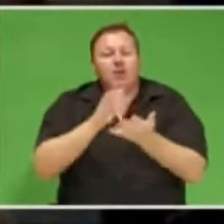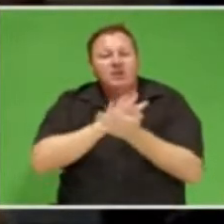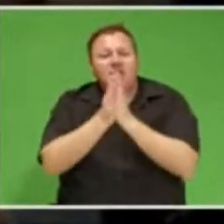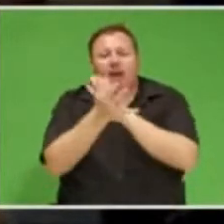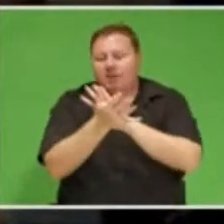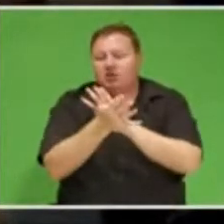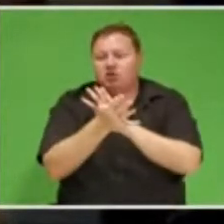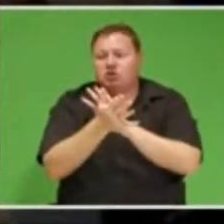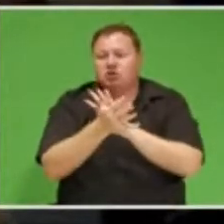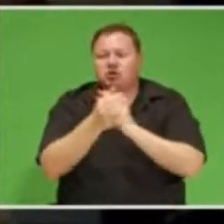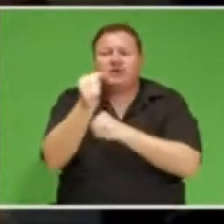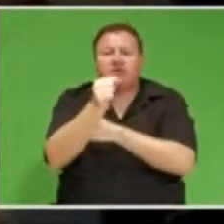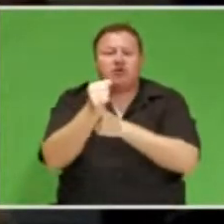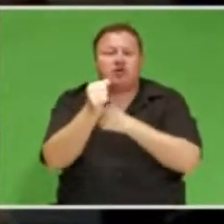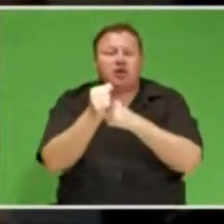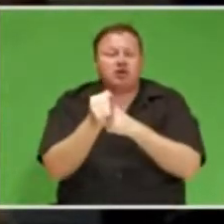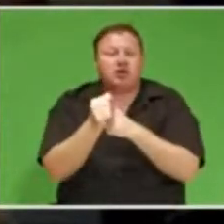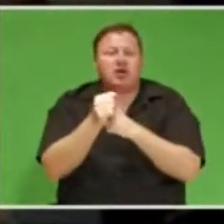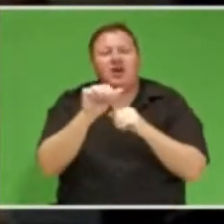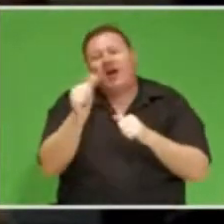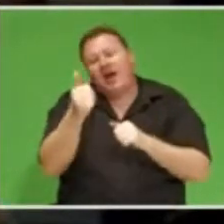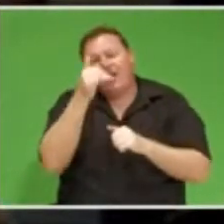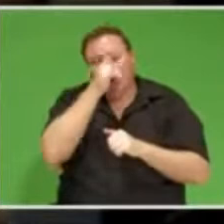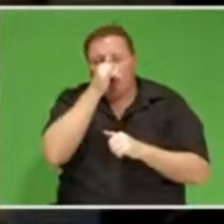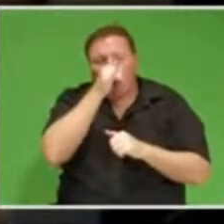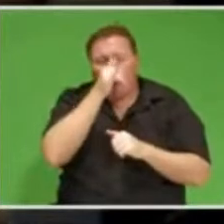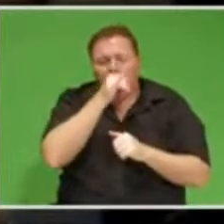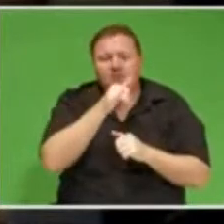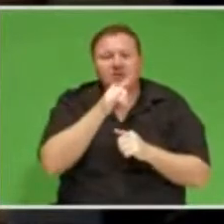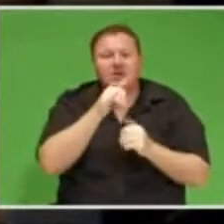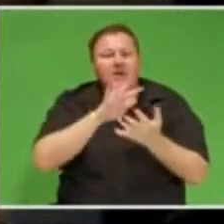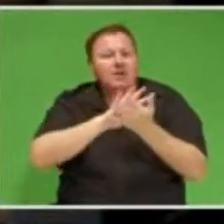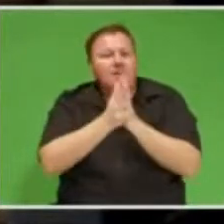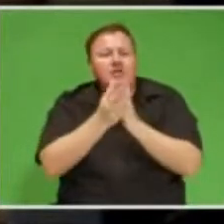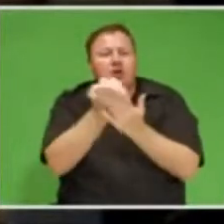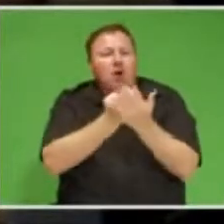crimes that are causing great damage to the economy.